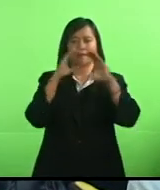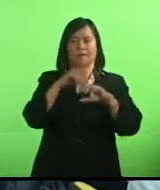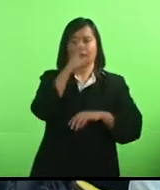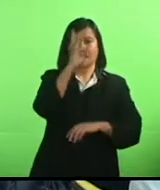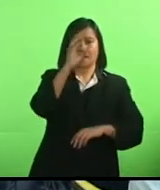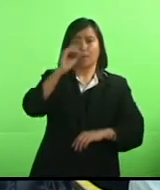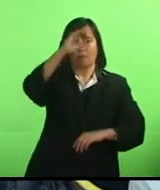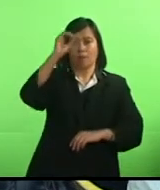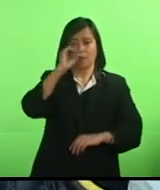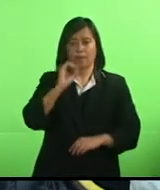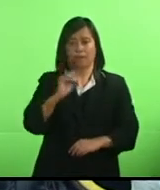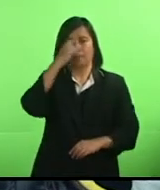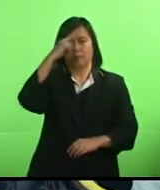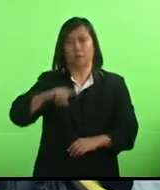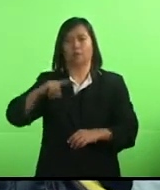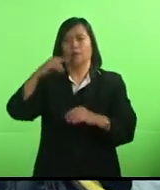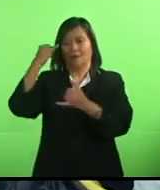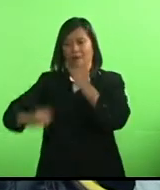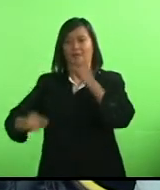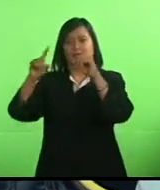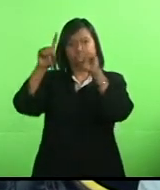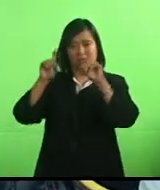that? How many questions? Yeah?